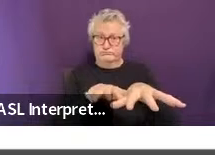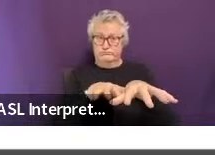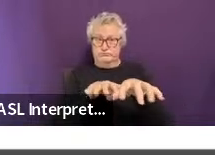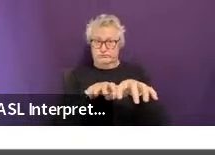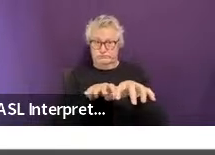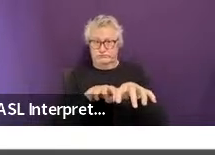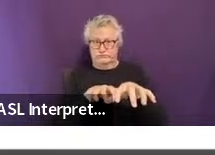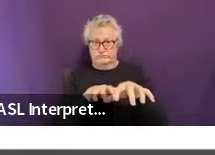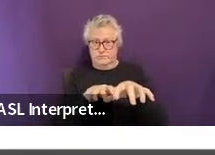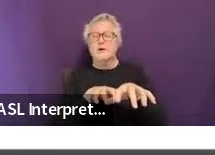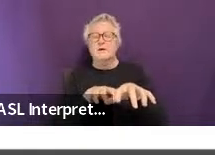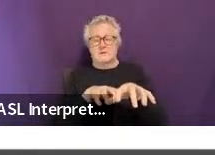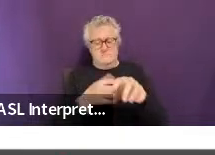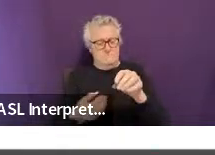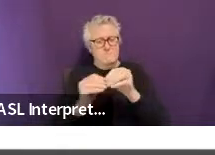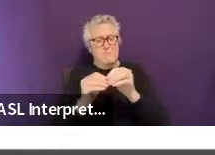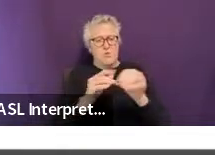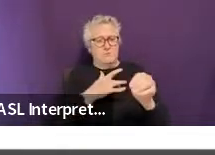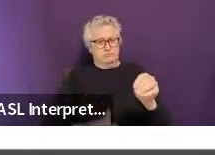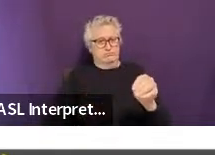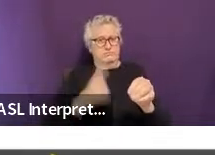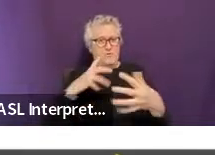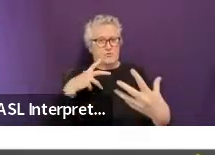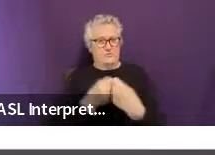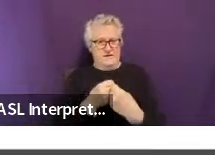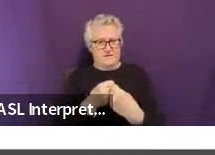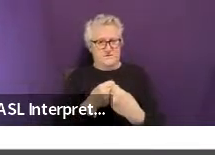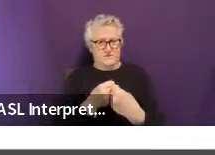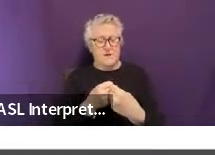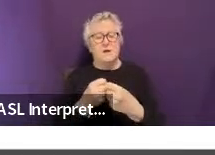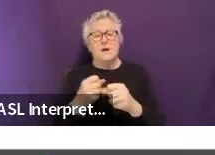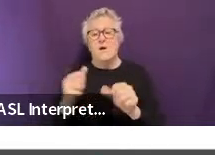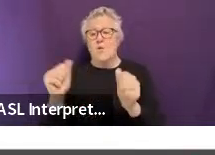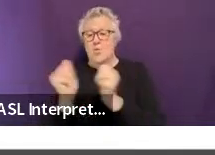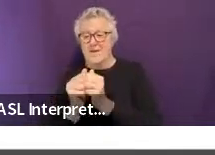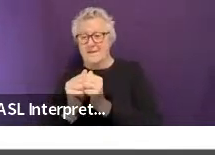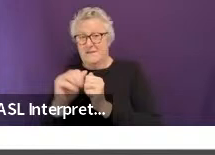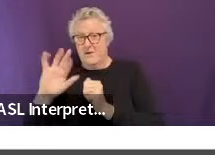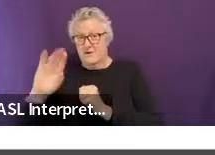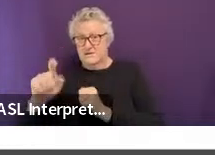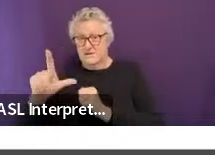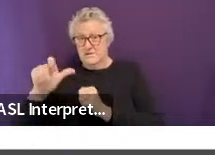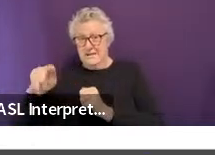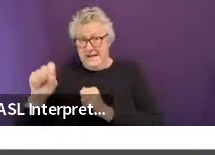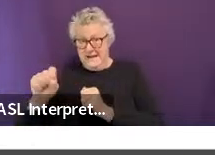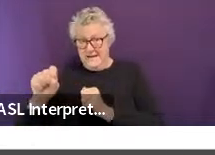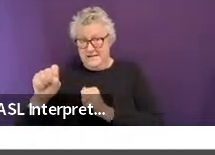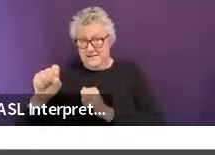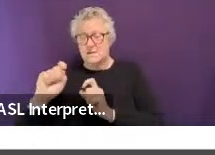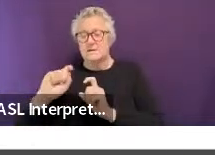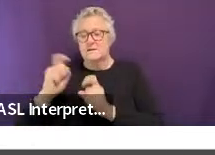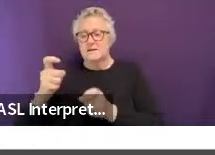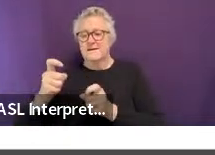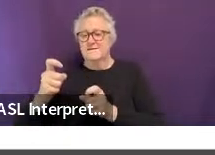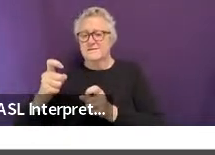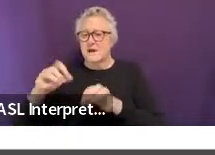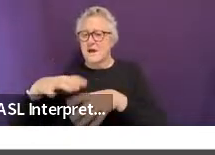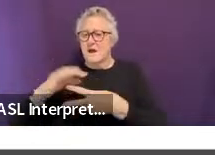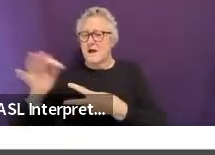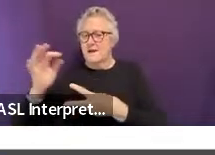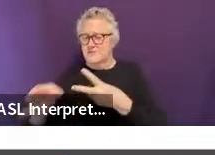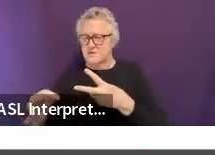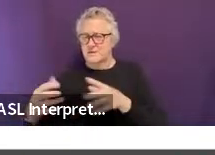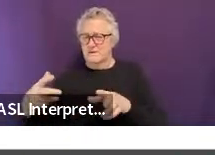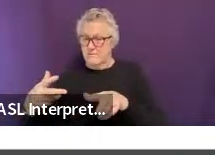lanes designed to give drivers distance to accelerate or decelerate before entering or exiting the roadway. They are not through lanes and are not the same as adding an